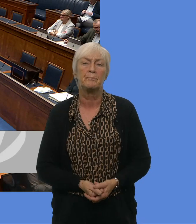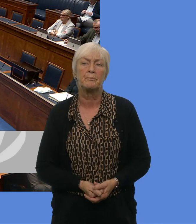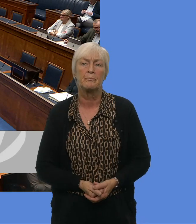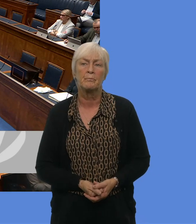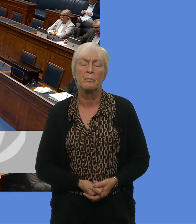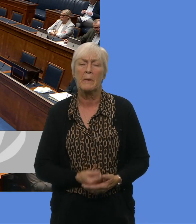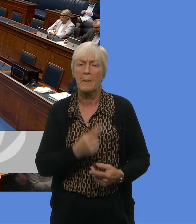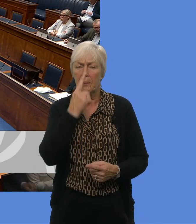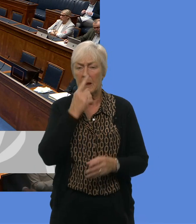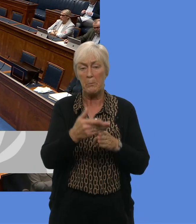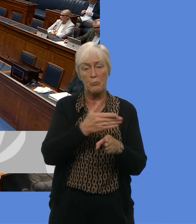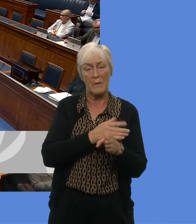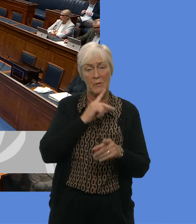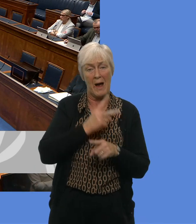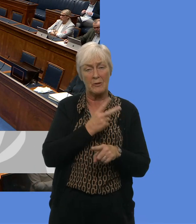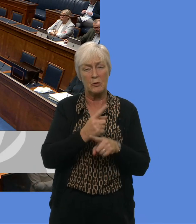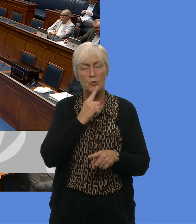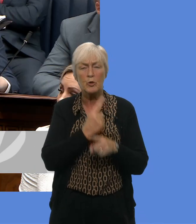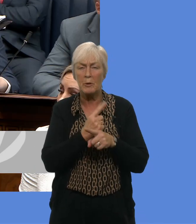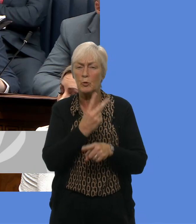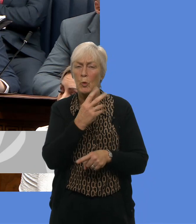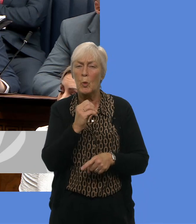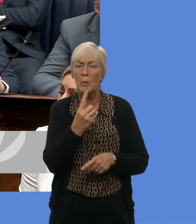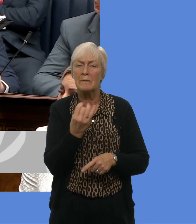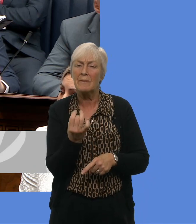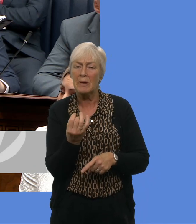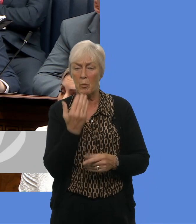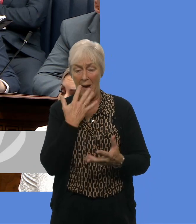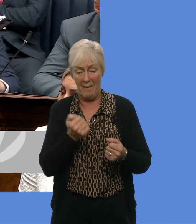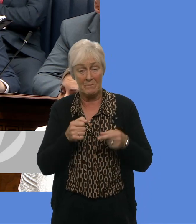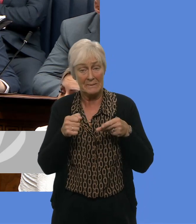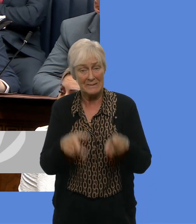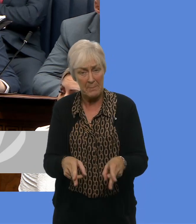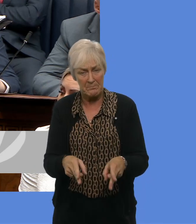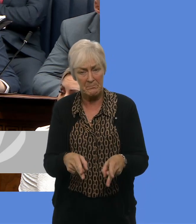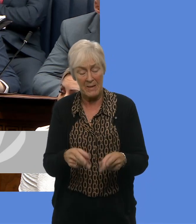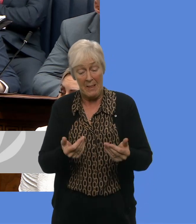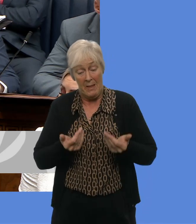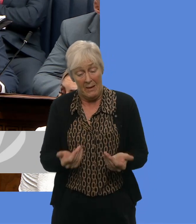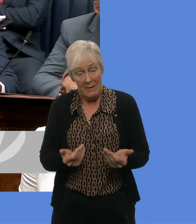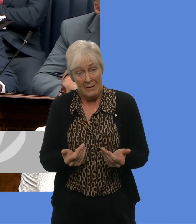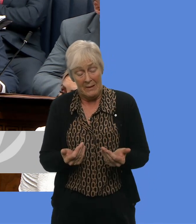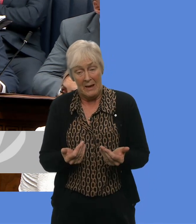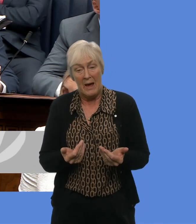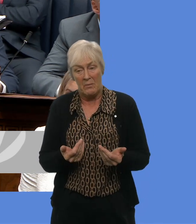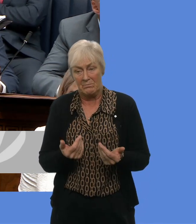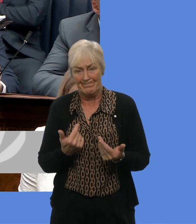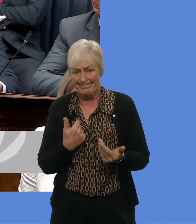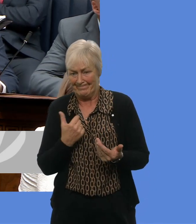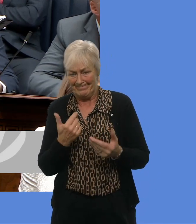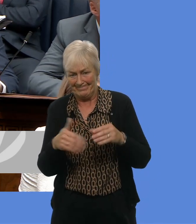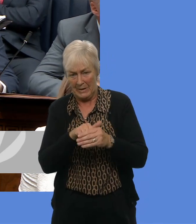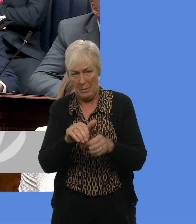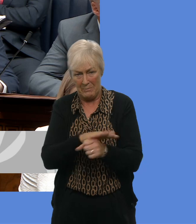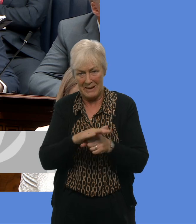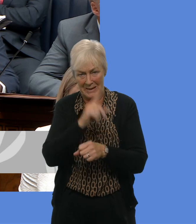the previous answer referred to 2017, whenever there was a scheme. As things currently stand, I'm not in a place where I can